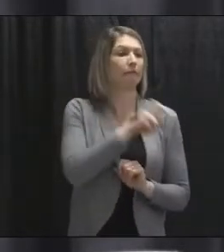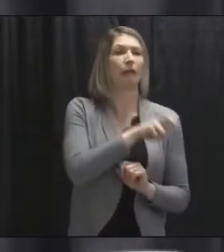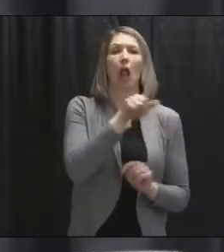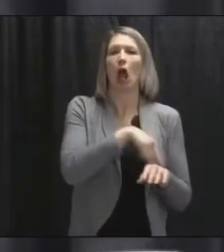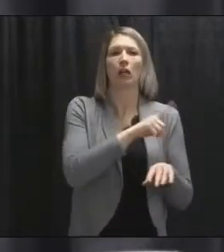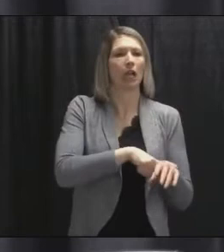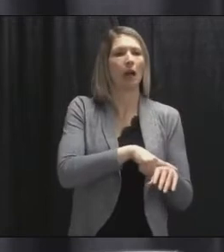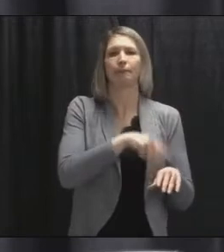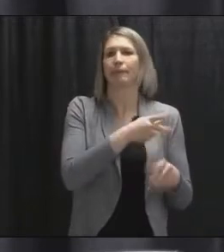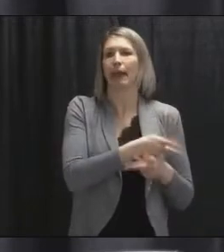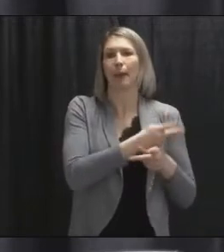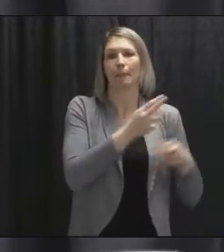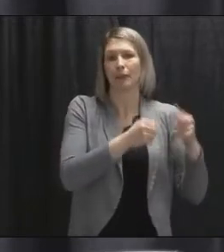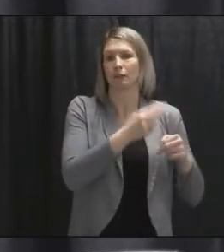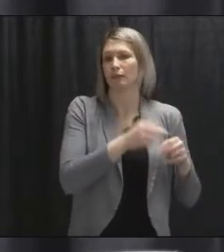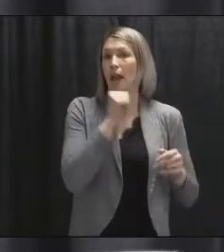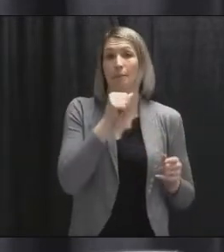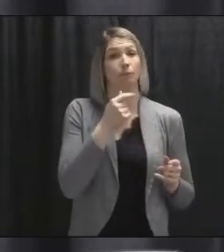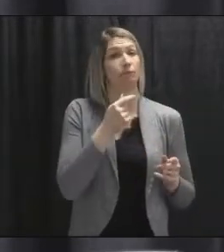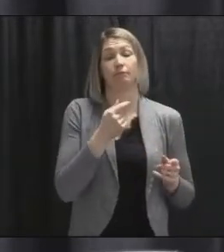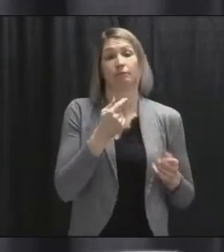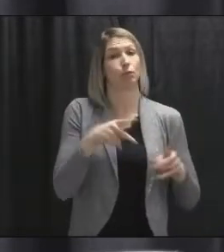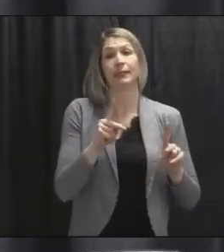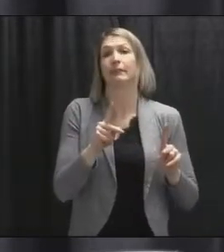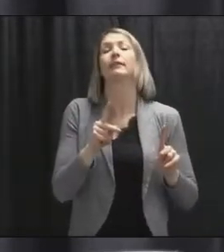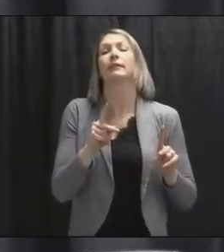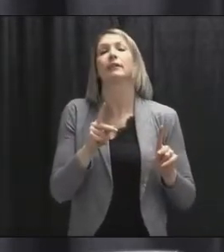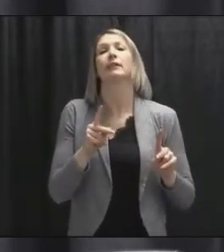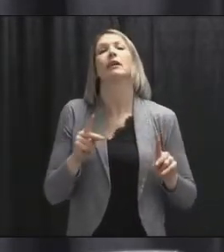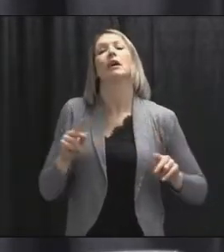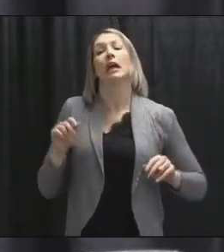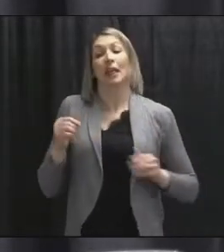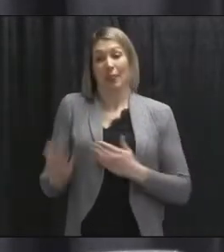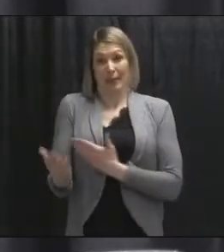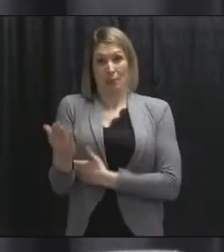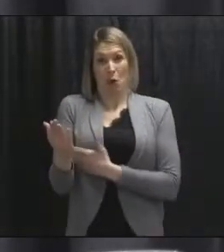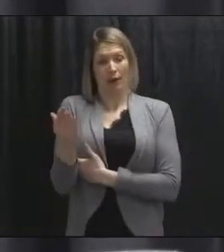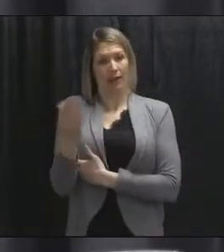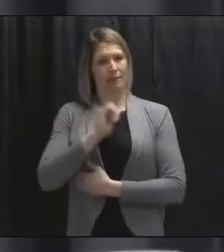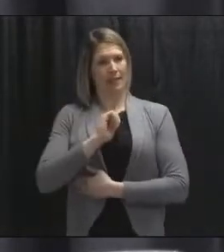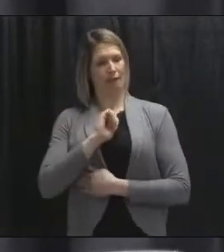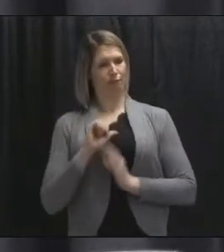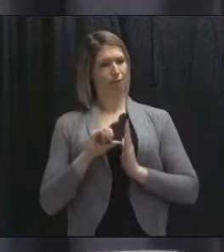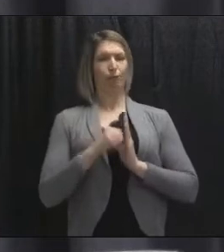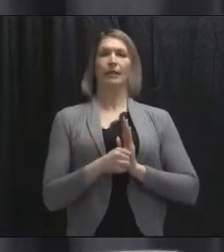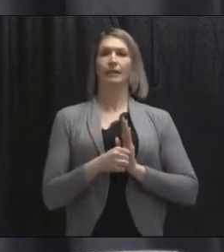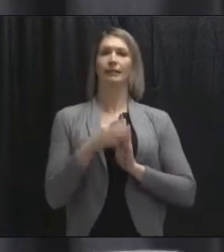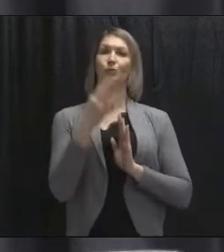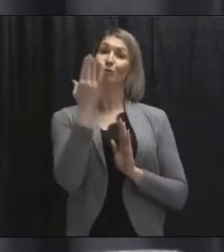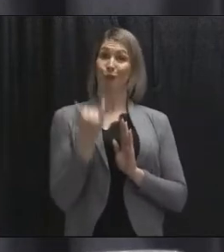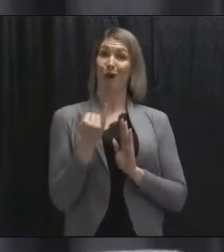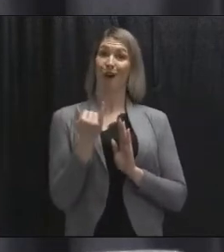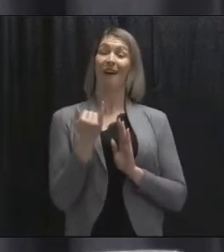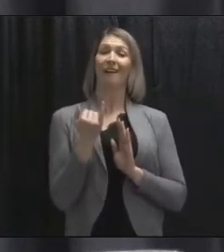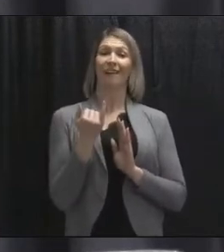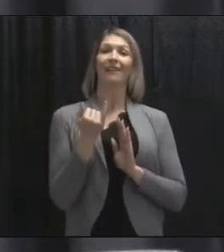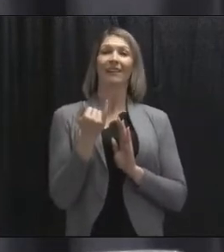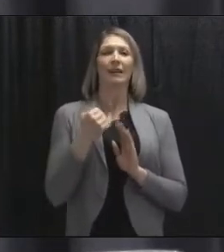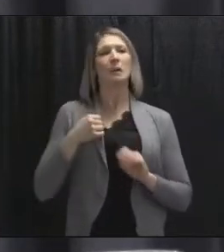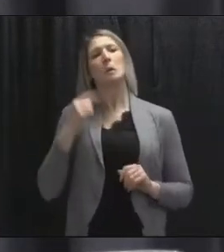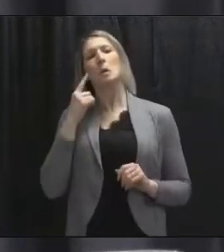This morning, I was impressed with the NLMA and the other Dr. Fitzgerald talking about the need to look at